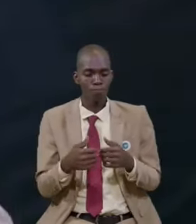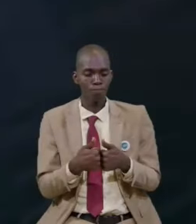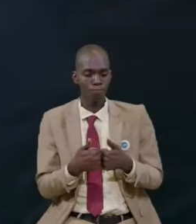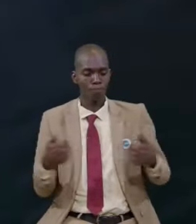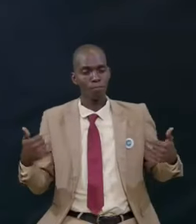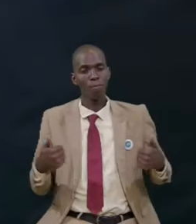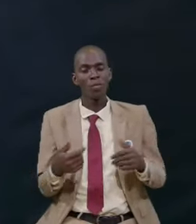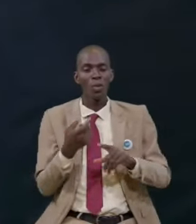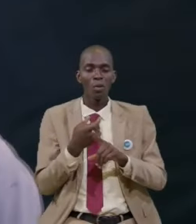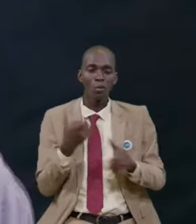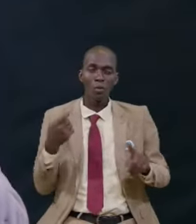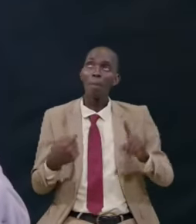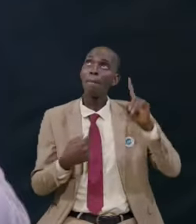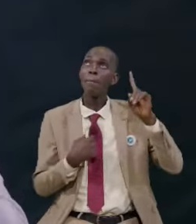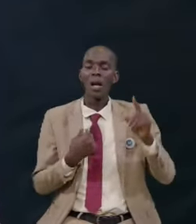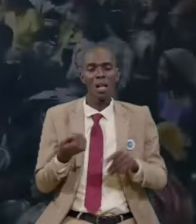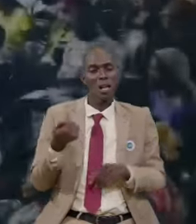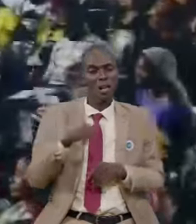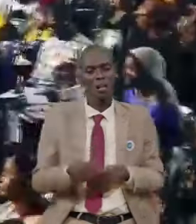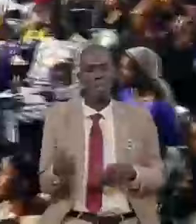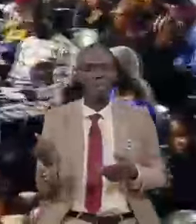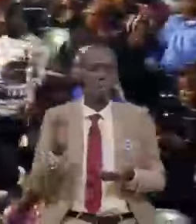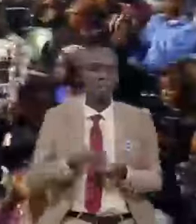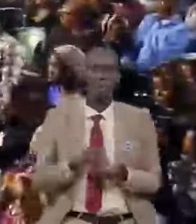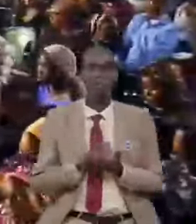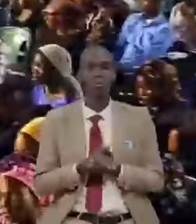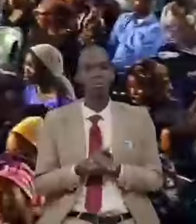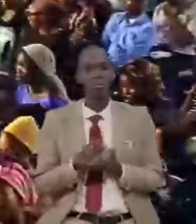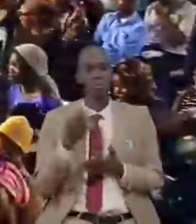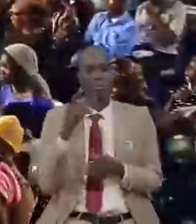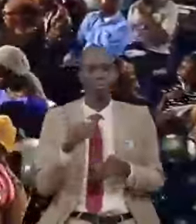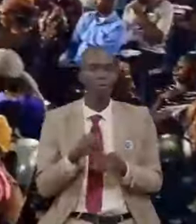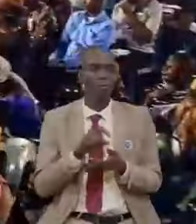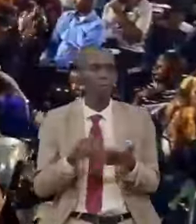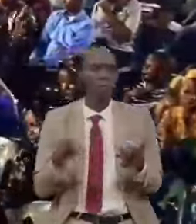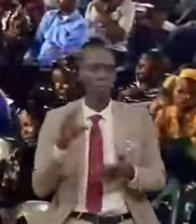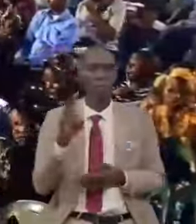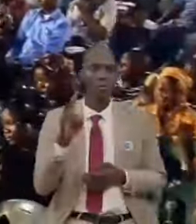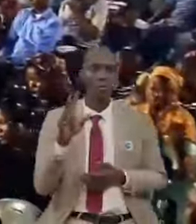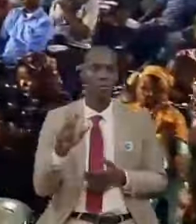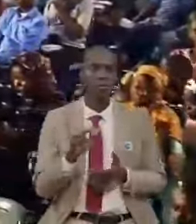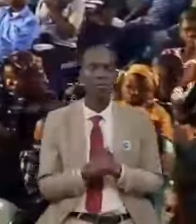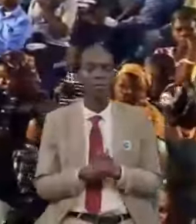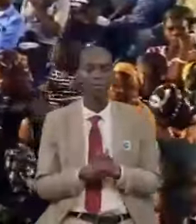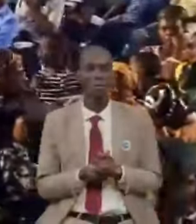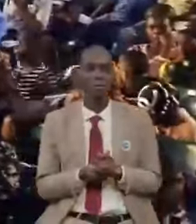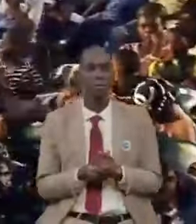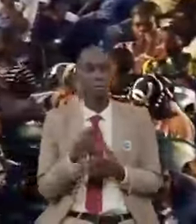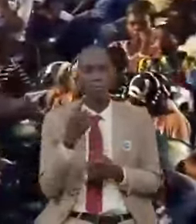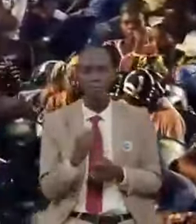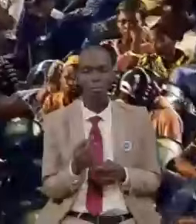covenant it's making with us. Look at 73. Verse 73, it tells us the oath which